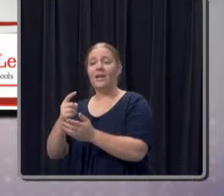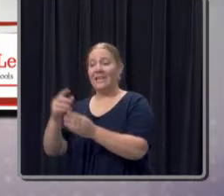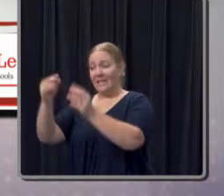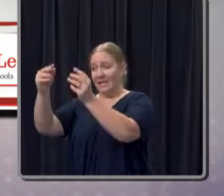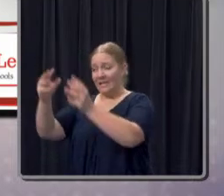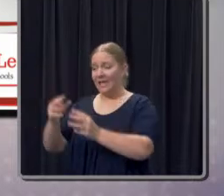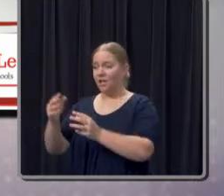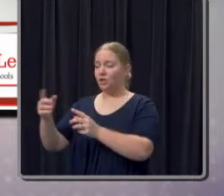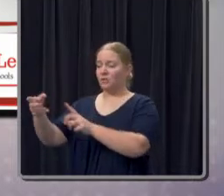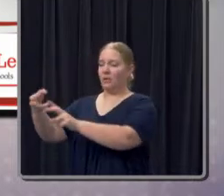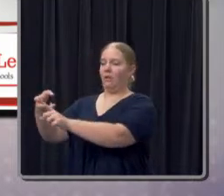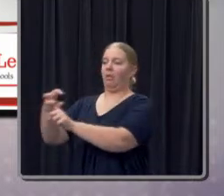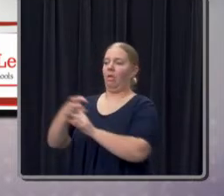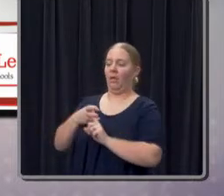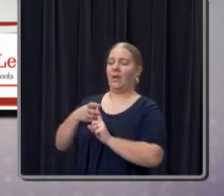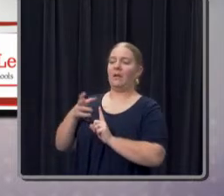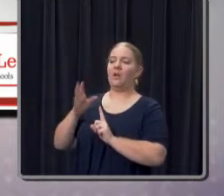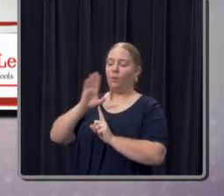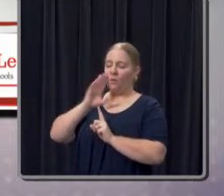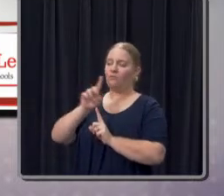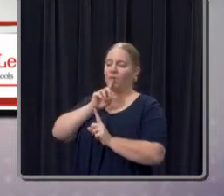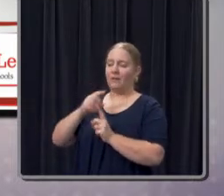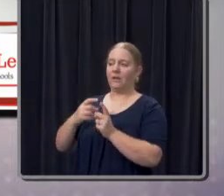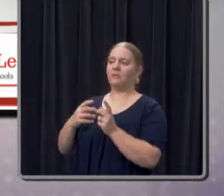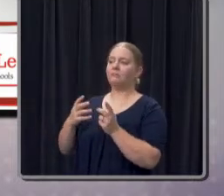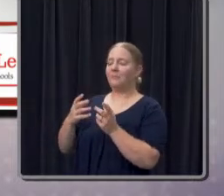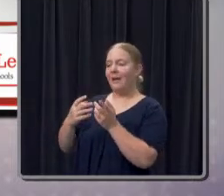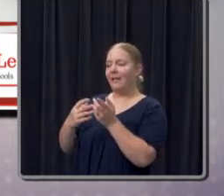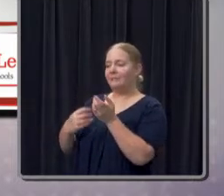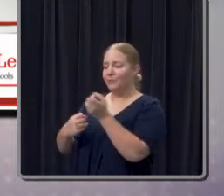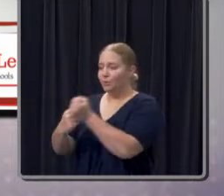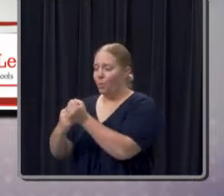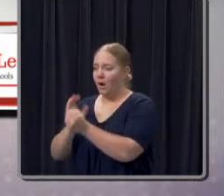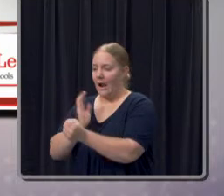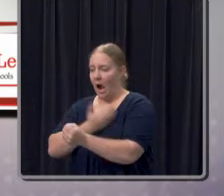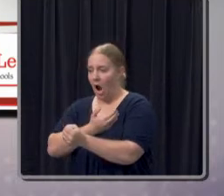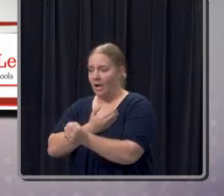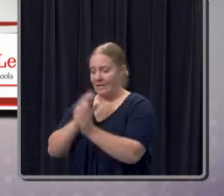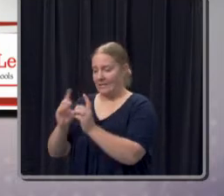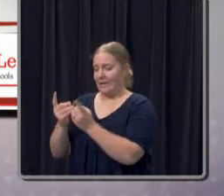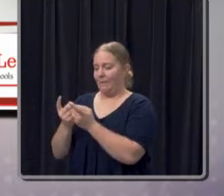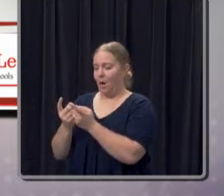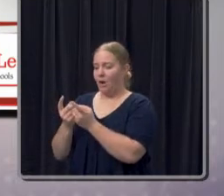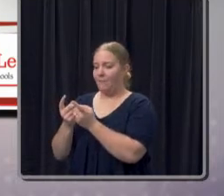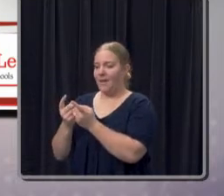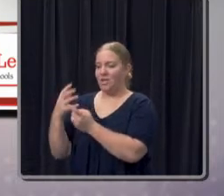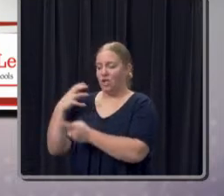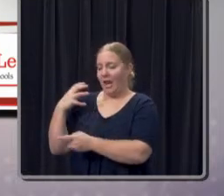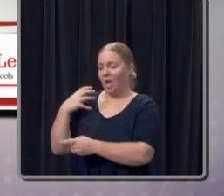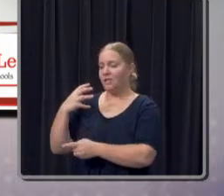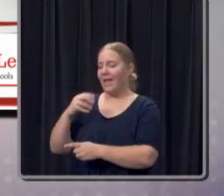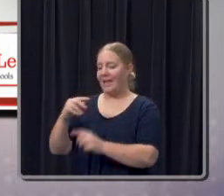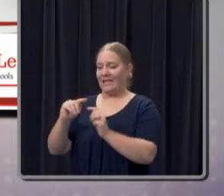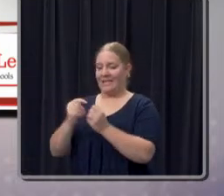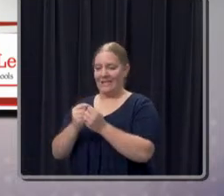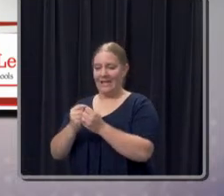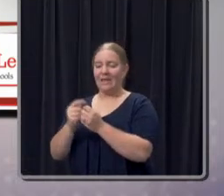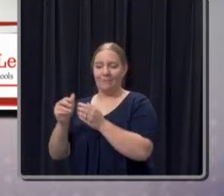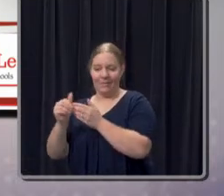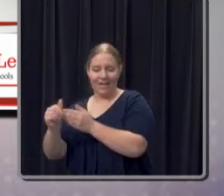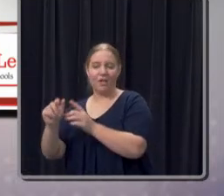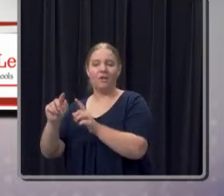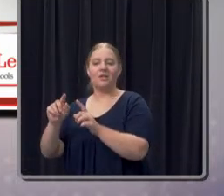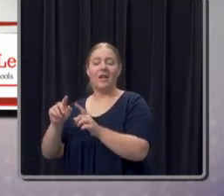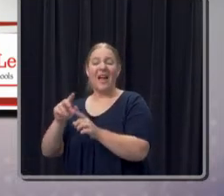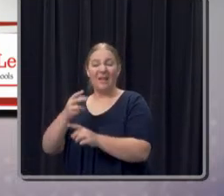educators as needed to really help to support our department chairs and team leads at our secondary